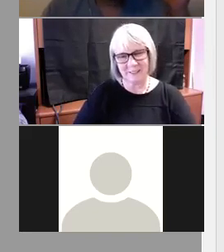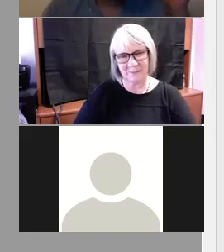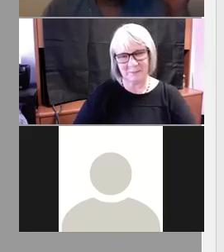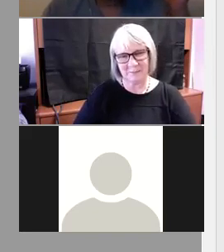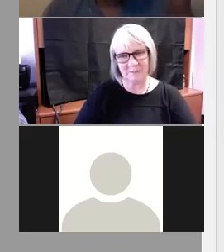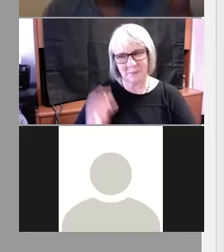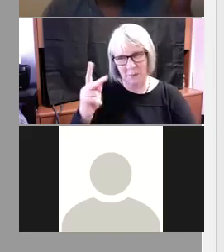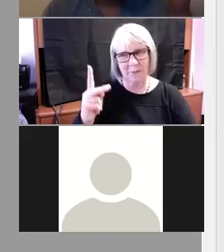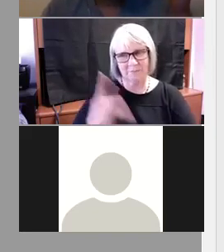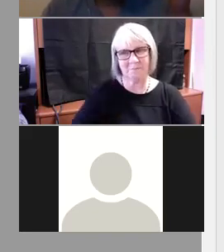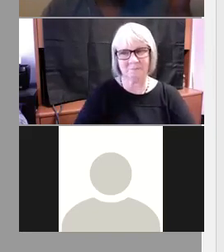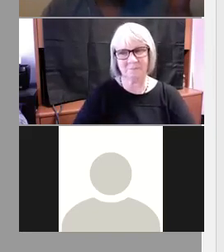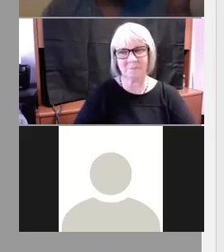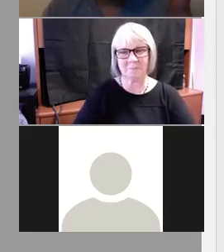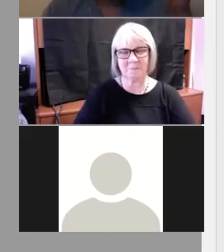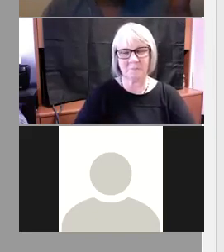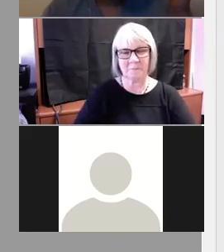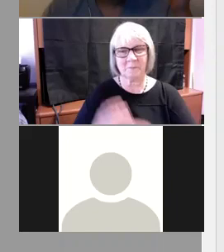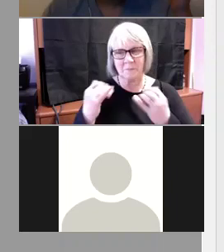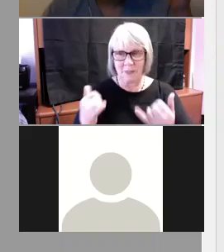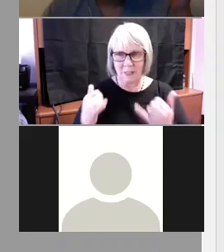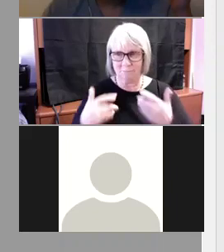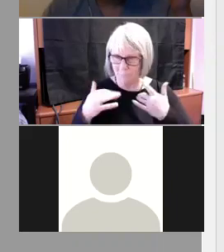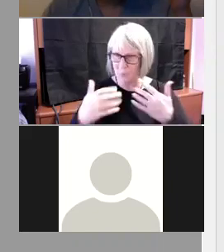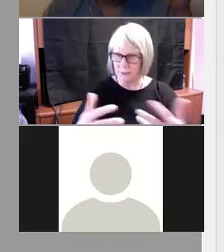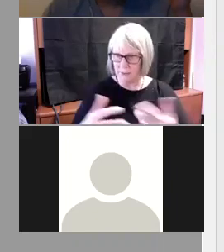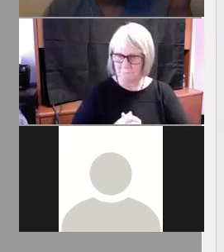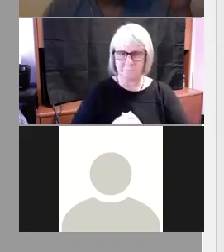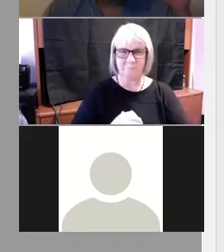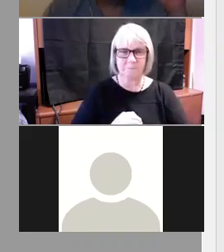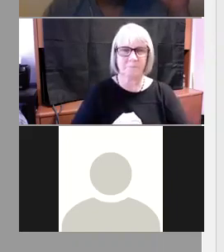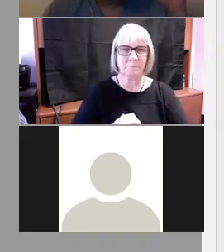Okay. Now, moving on.